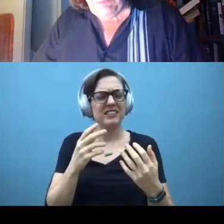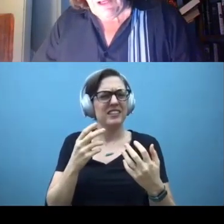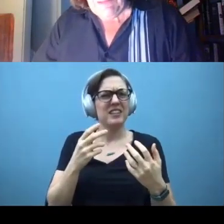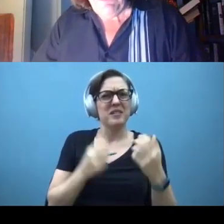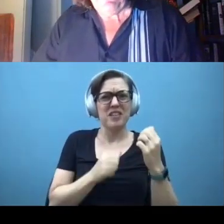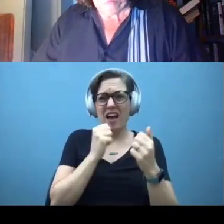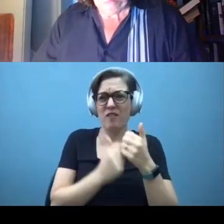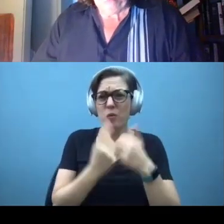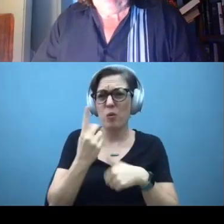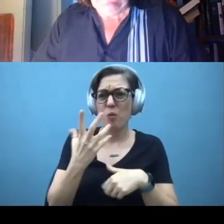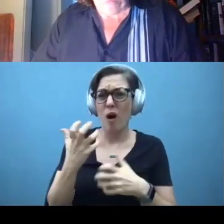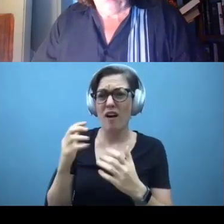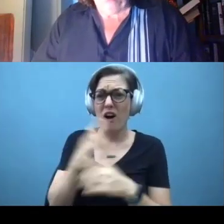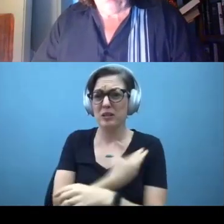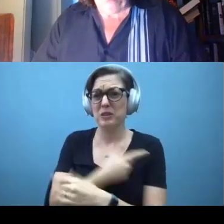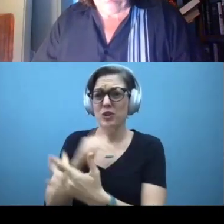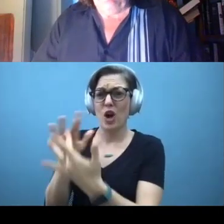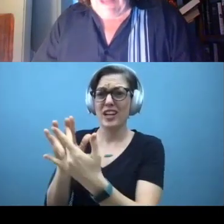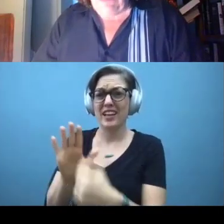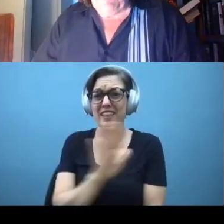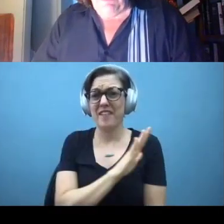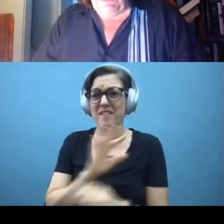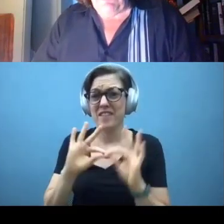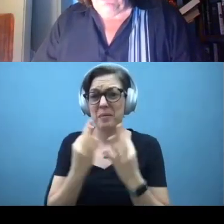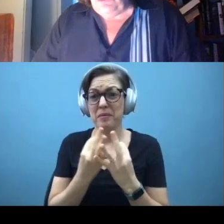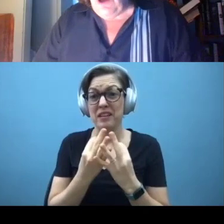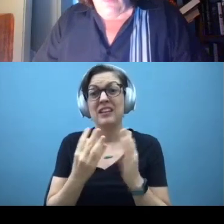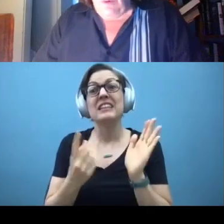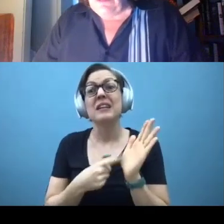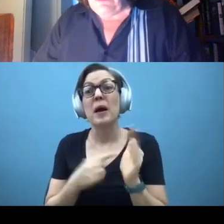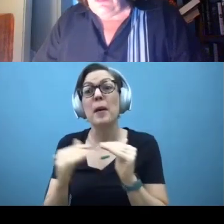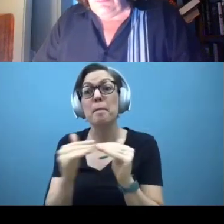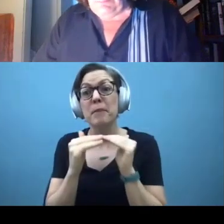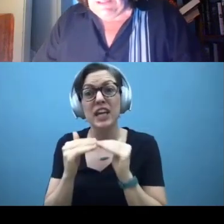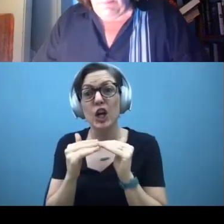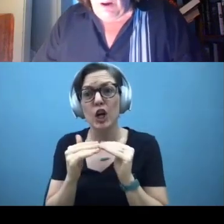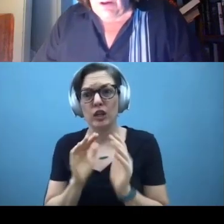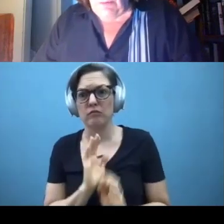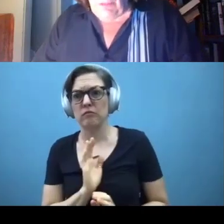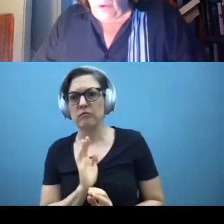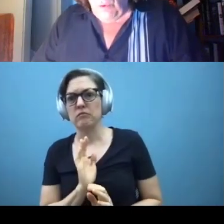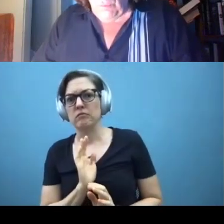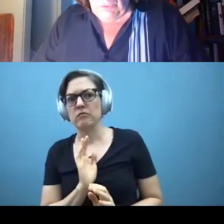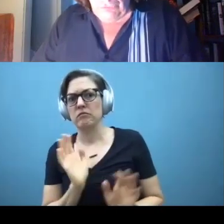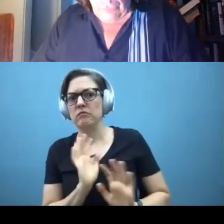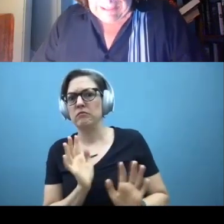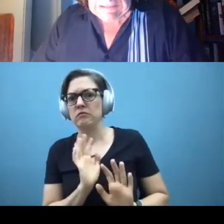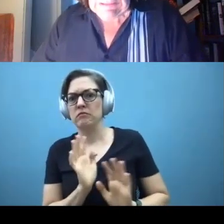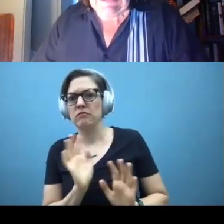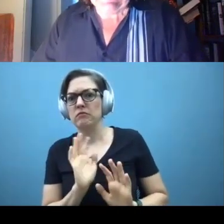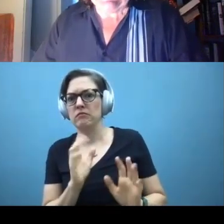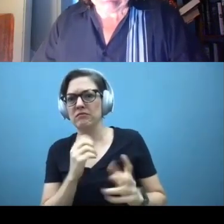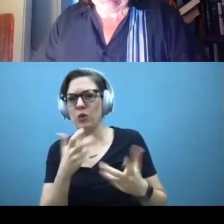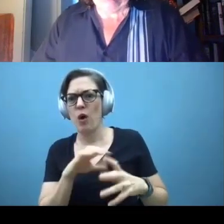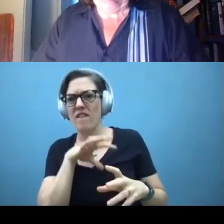also sometimes peers, in my experience, do not want to be a part of the whole